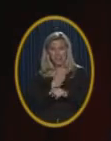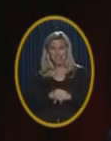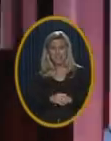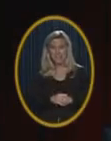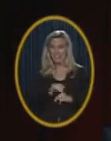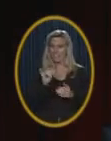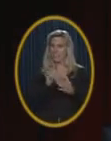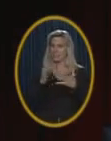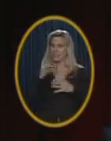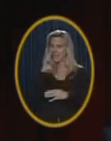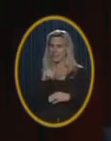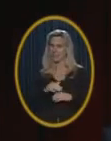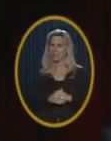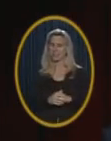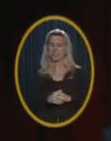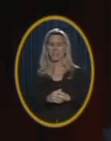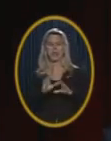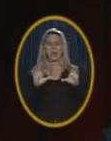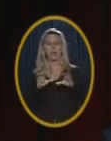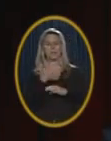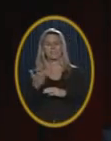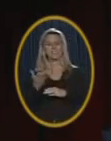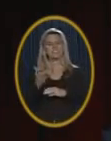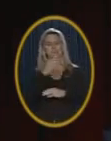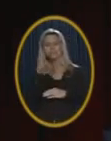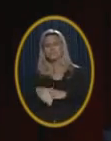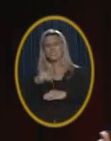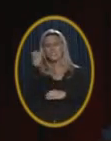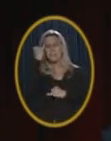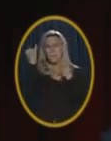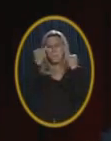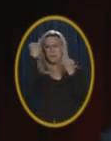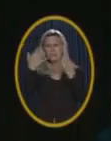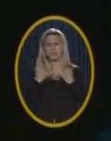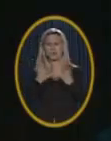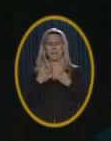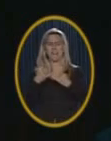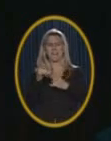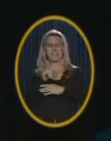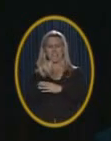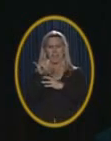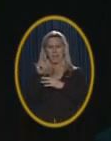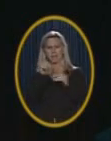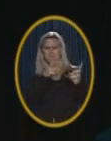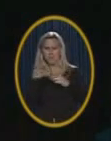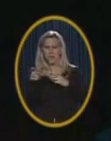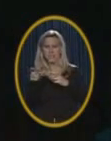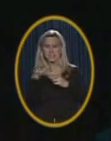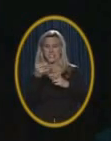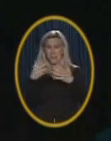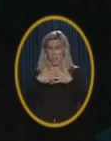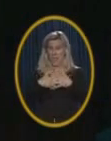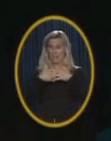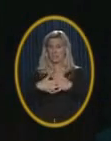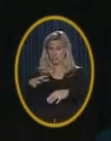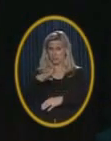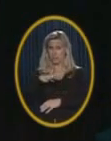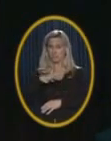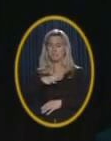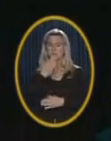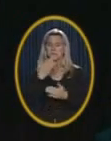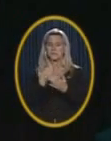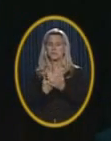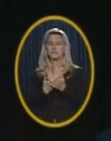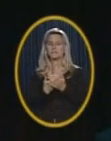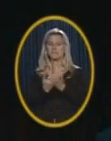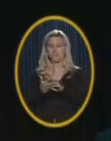Wasn't that fun? And we did things you'd never imagine. We had a flight readiness firing out there, and the engines worked just really good. And so